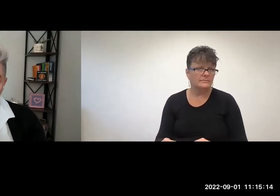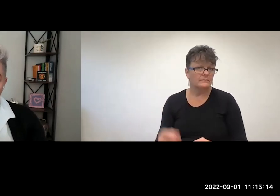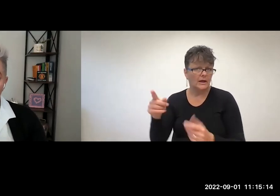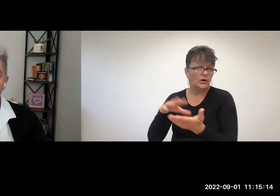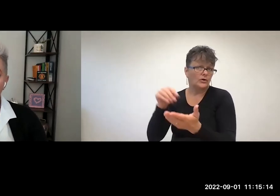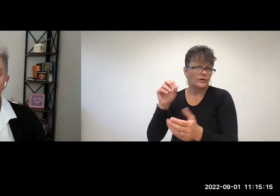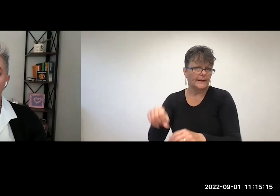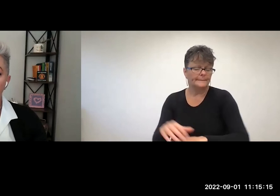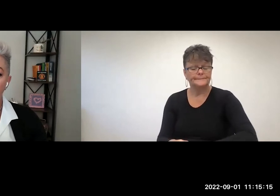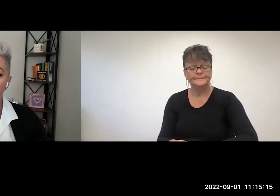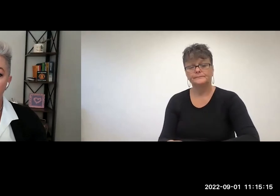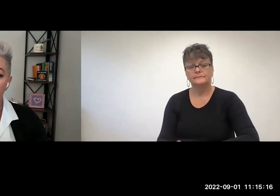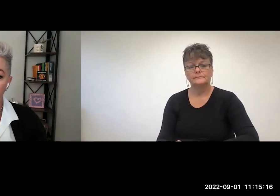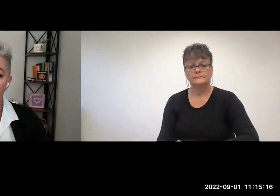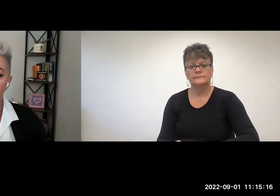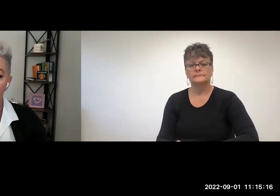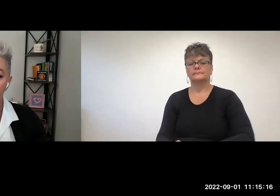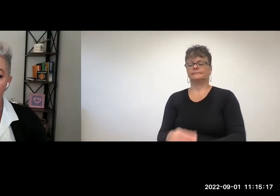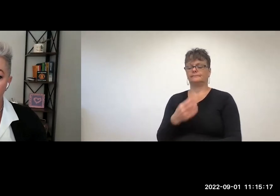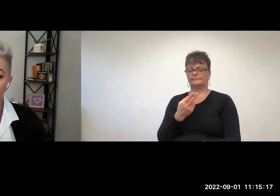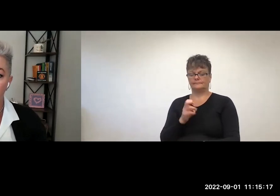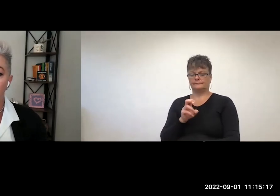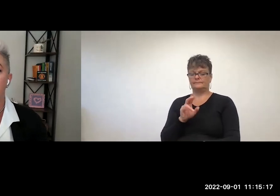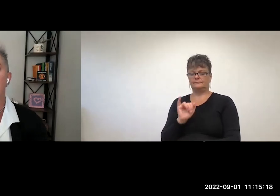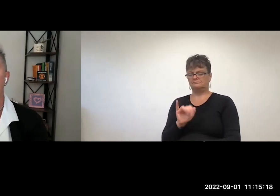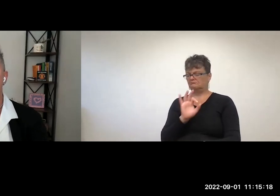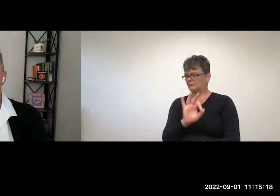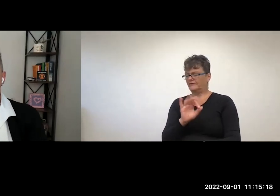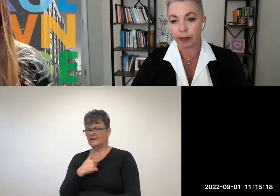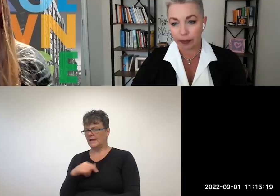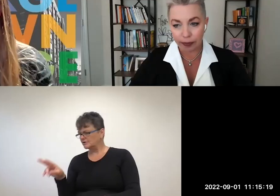Great, I've just been scanning through and I'm not sure that I see any other